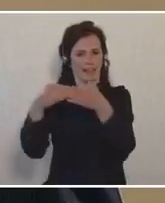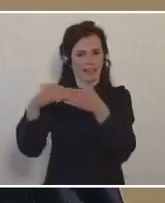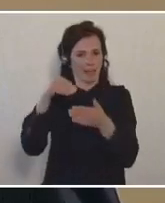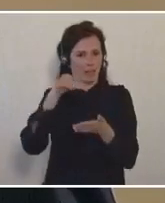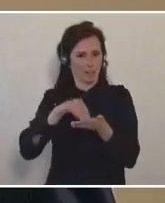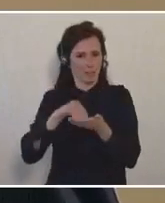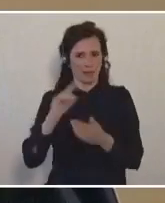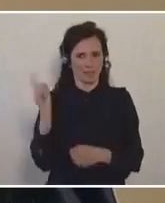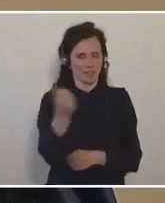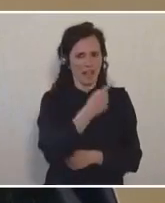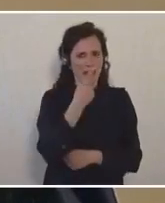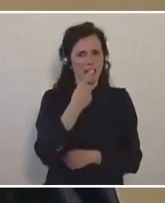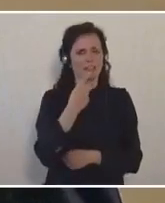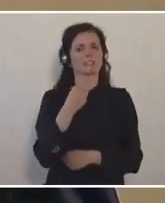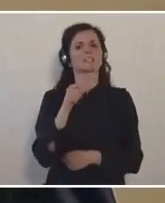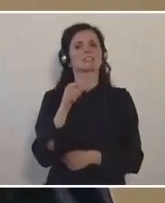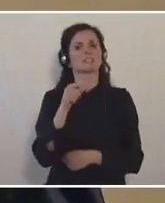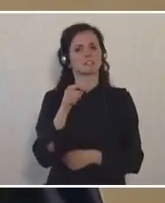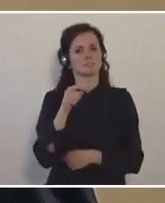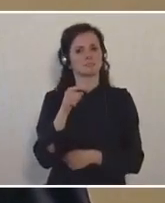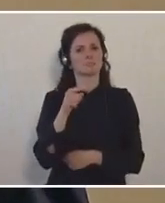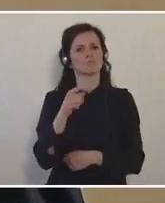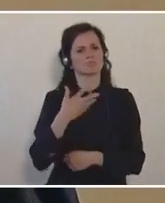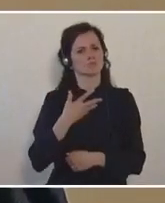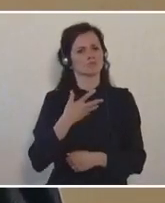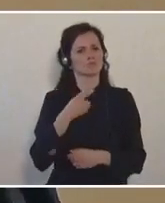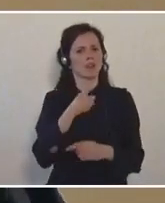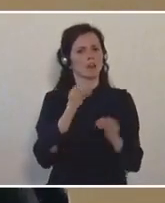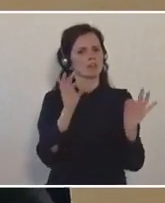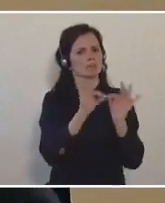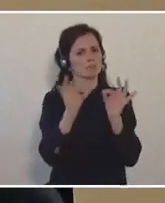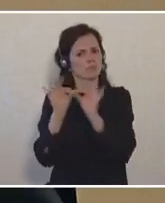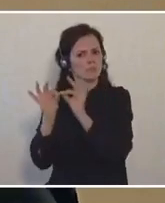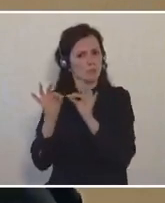unacceptable or problematic, even immoral.